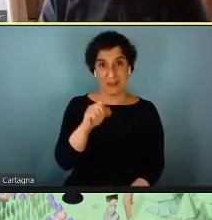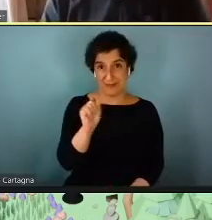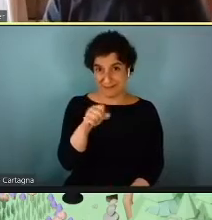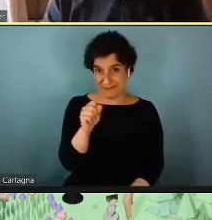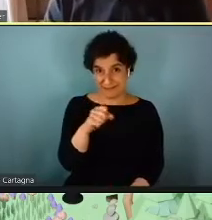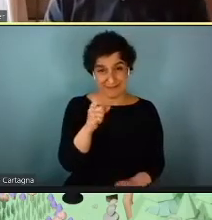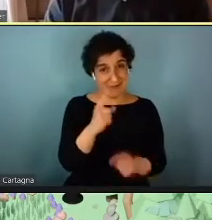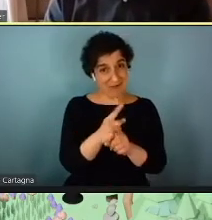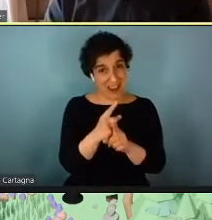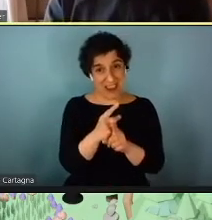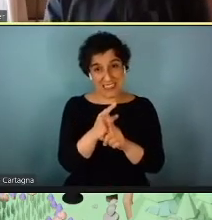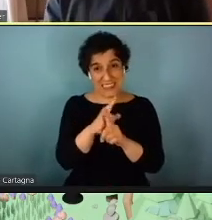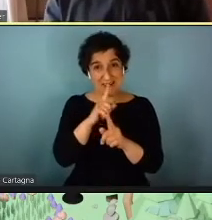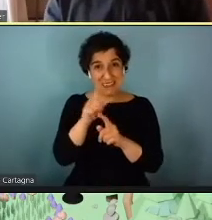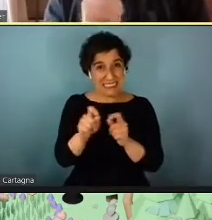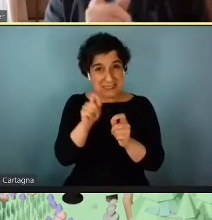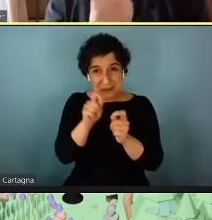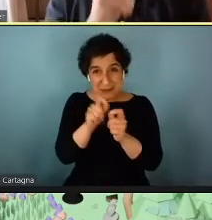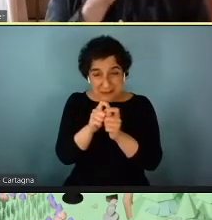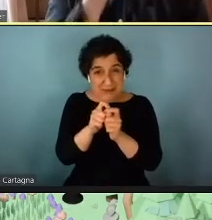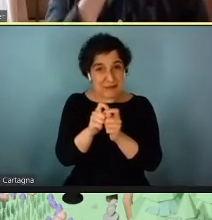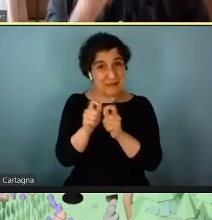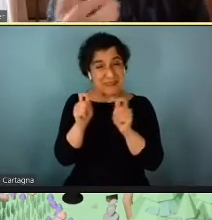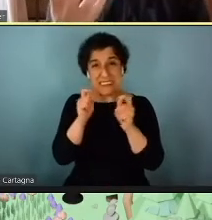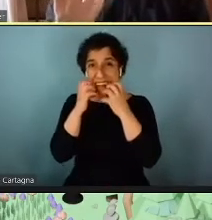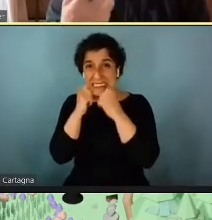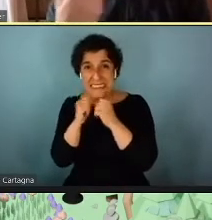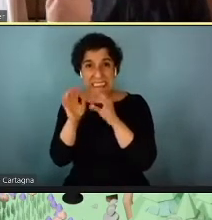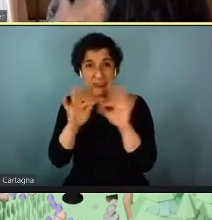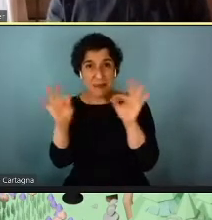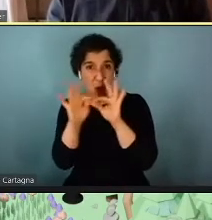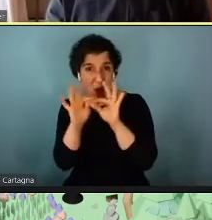good intention. So, and